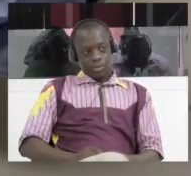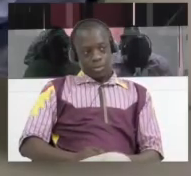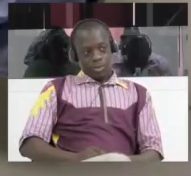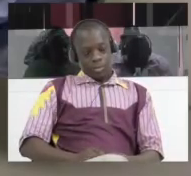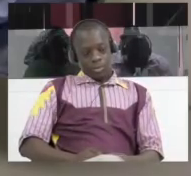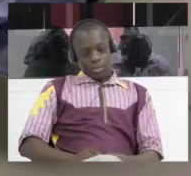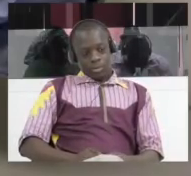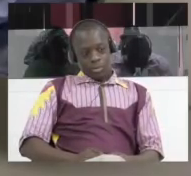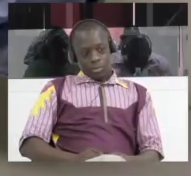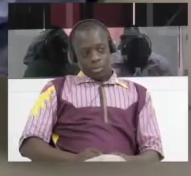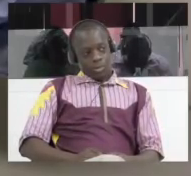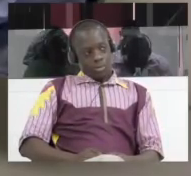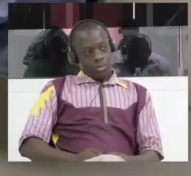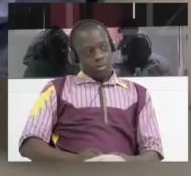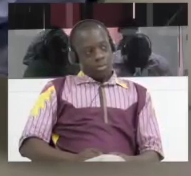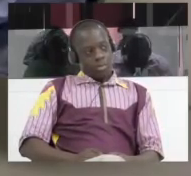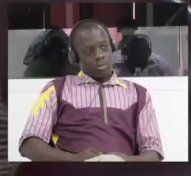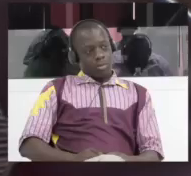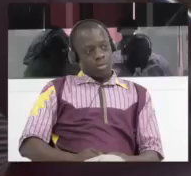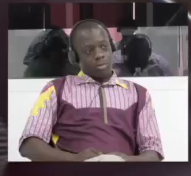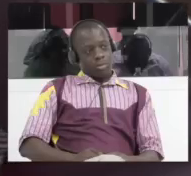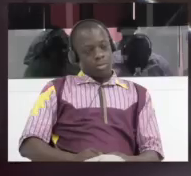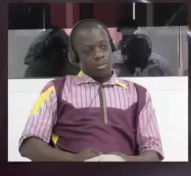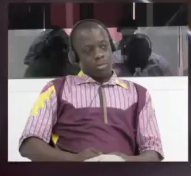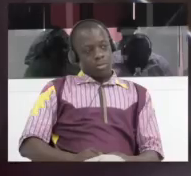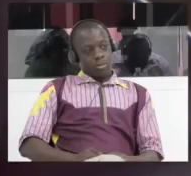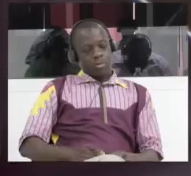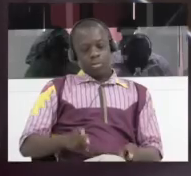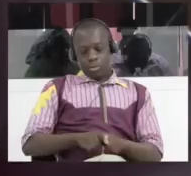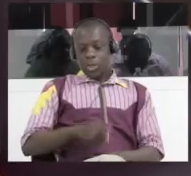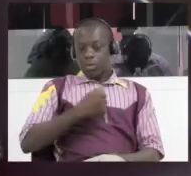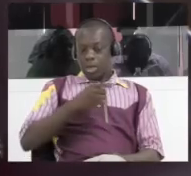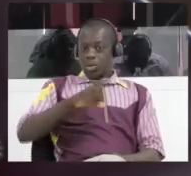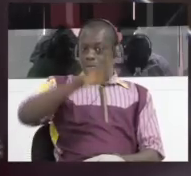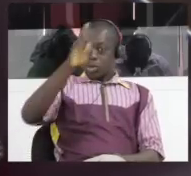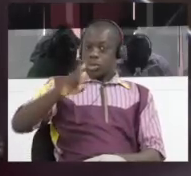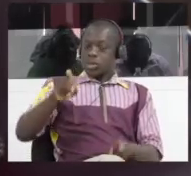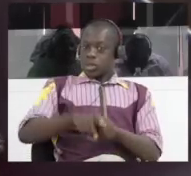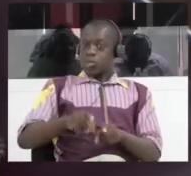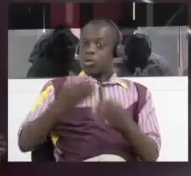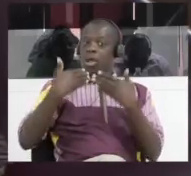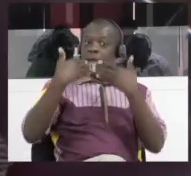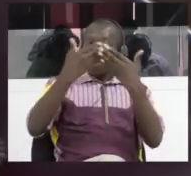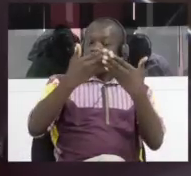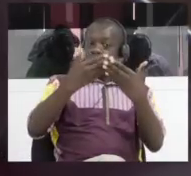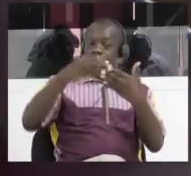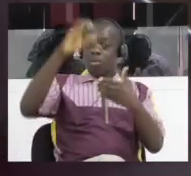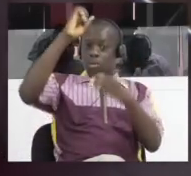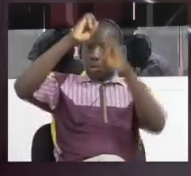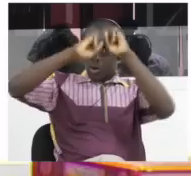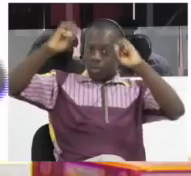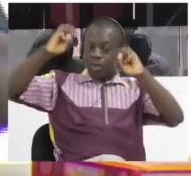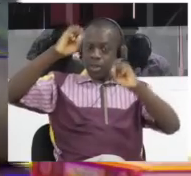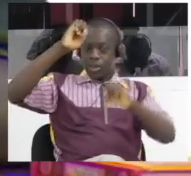Thank you, Commissioner Jones. My question is, did you convey these feelings and thoughts to the government of the day?